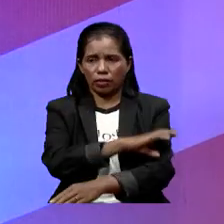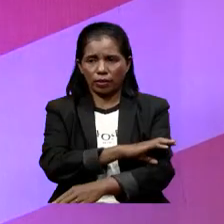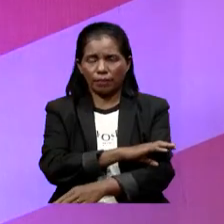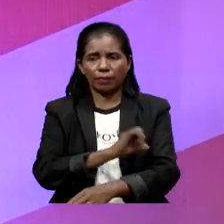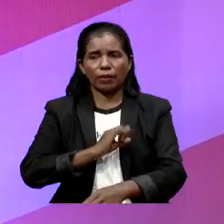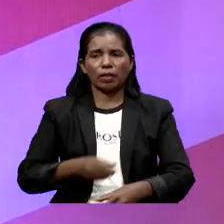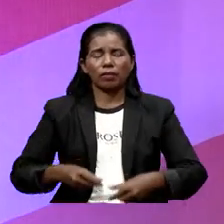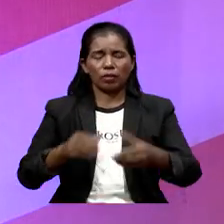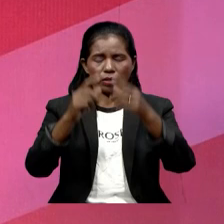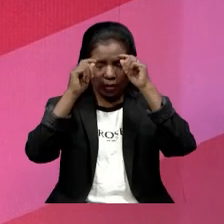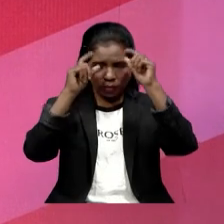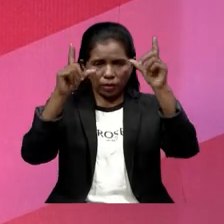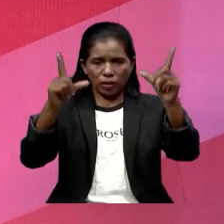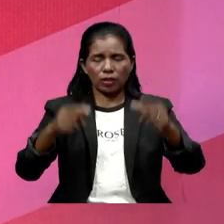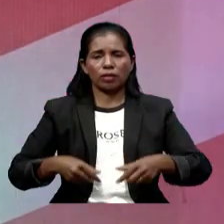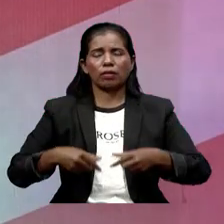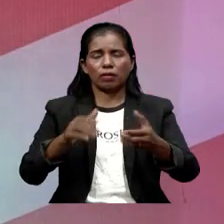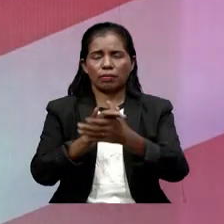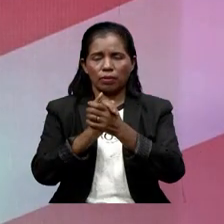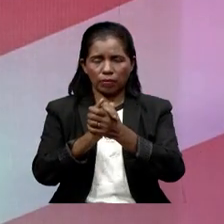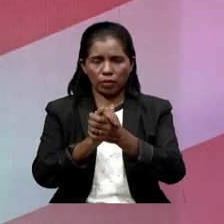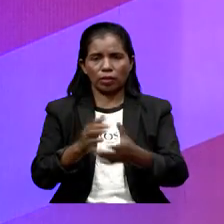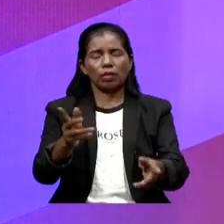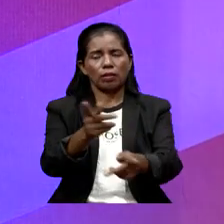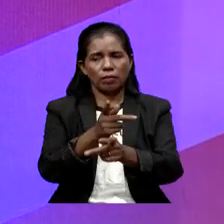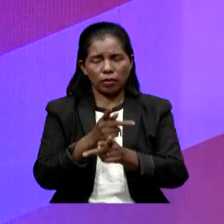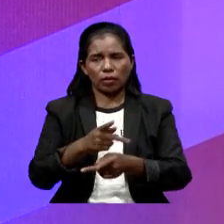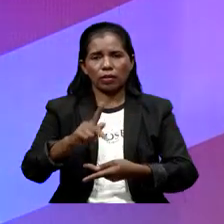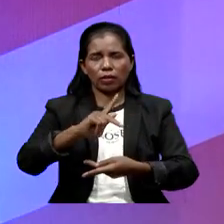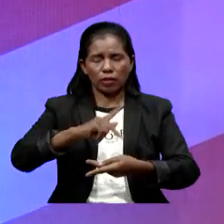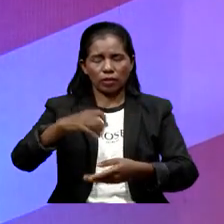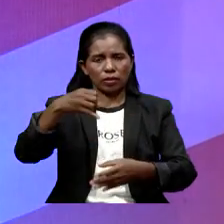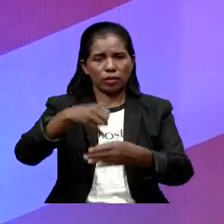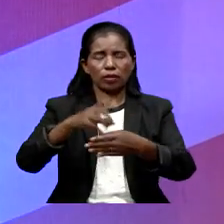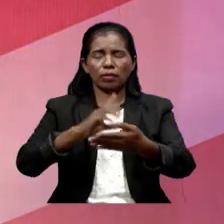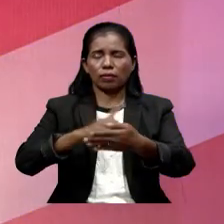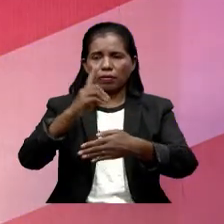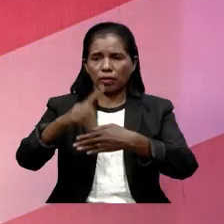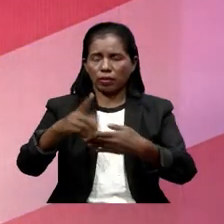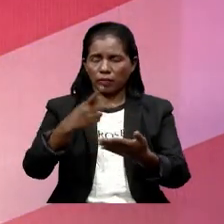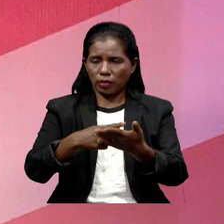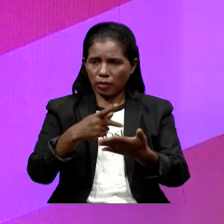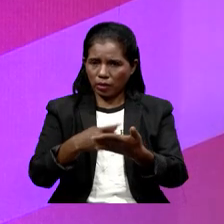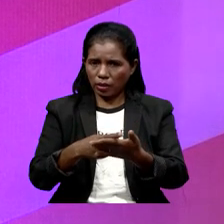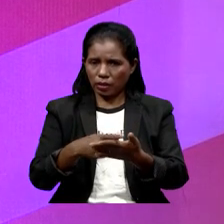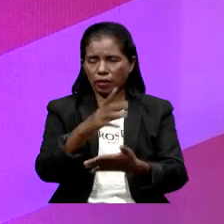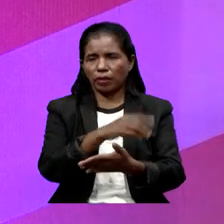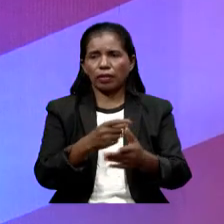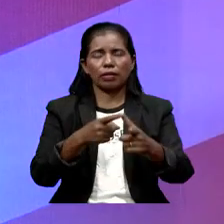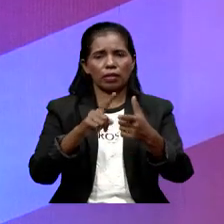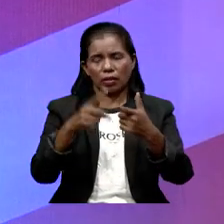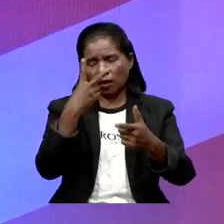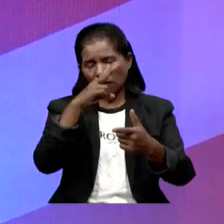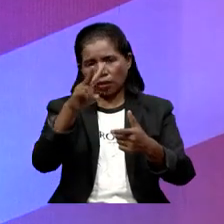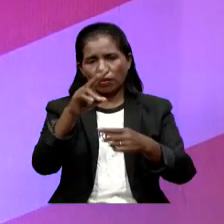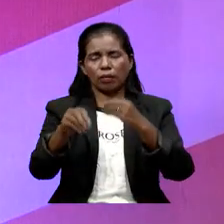leverage Timor-Leste agriculture and livestock potential, including developing projects to certify meat and food products for